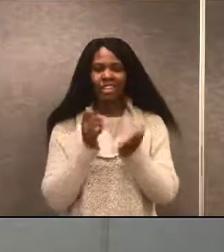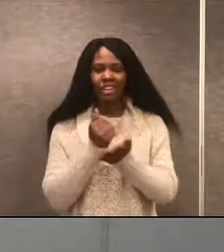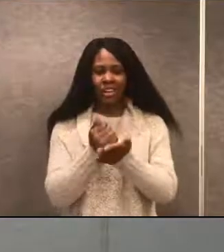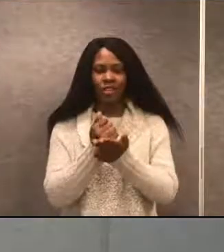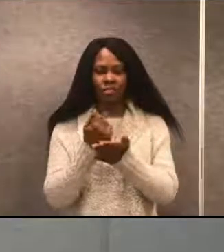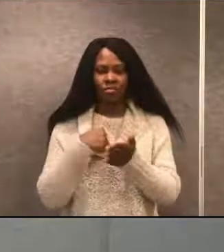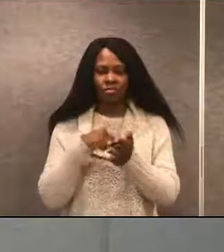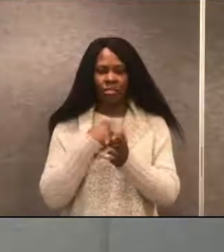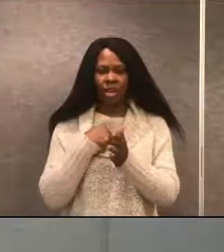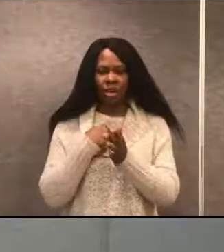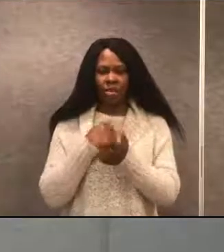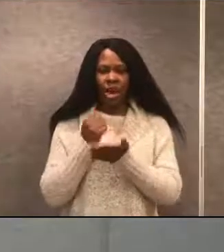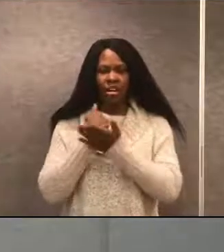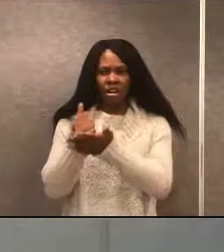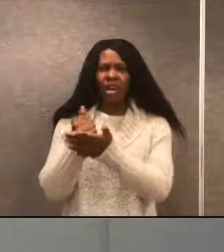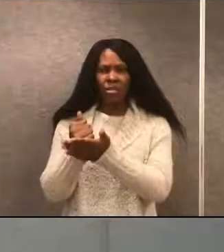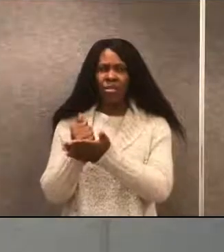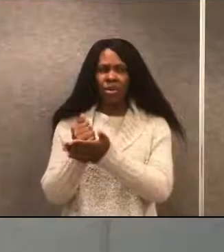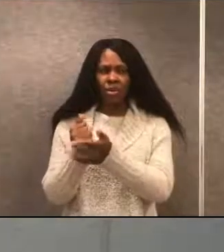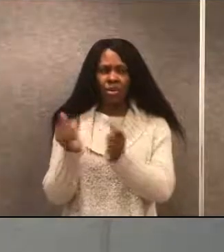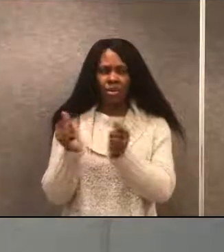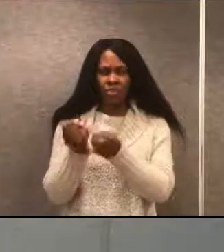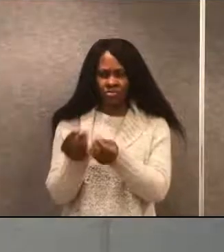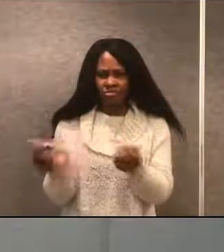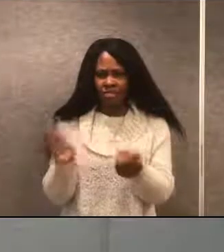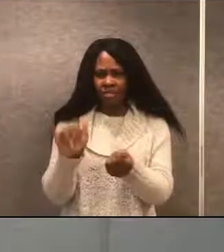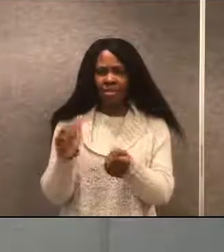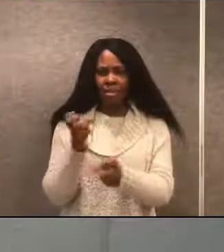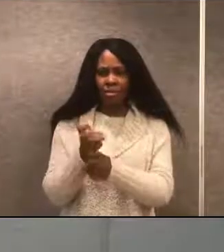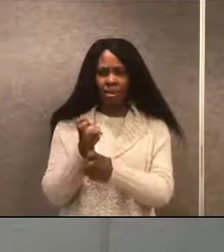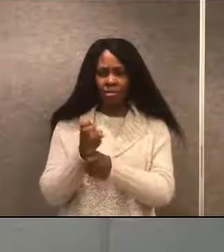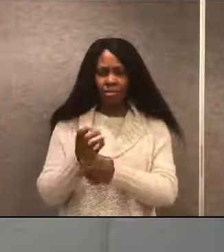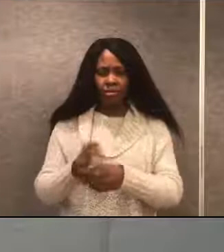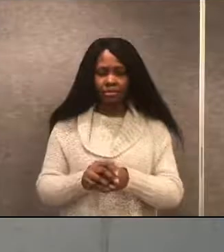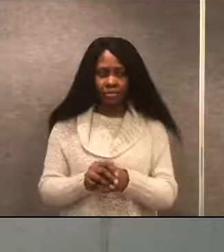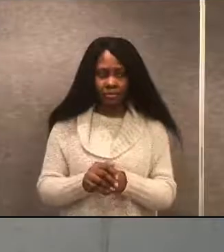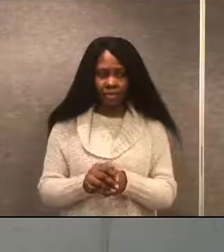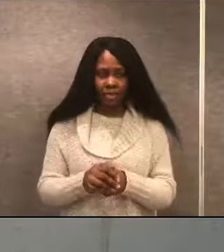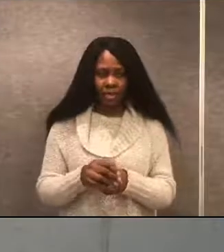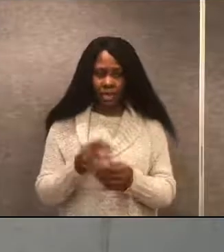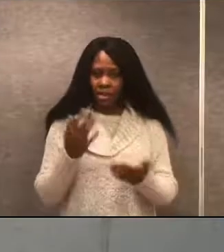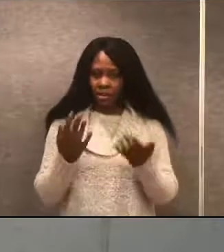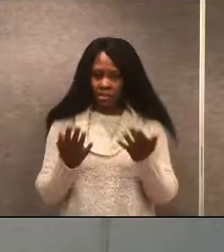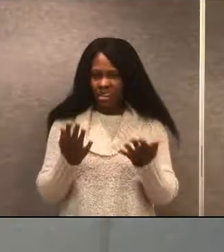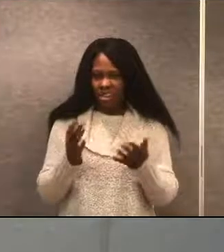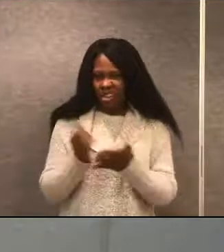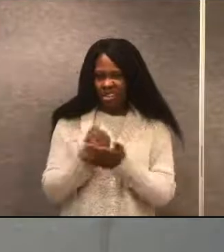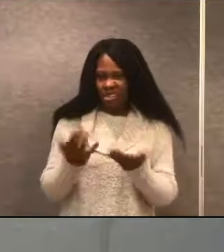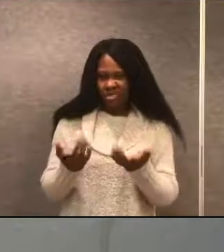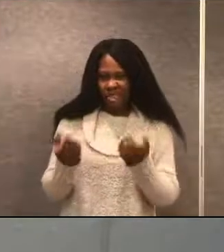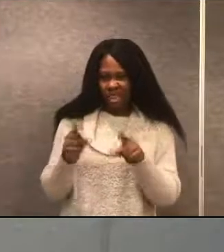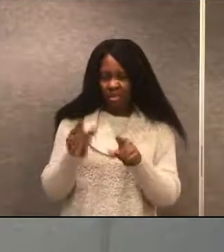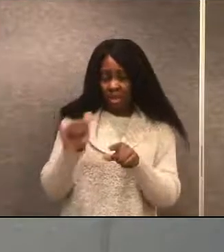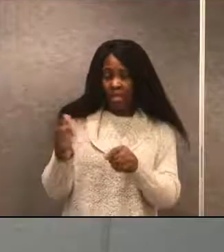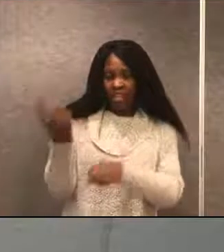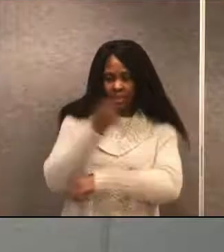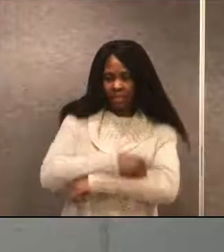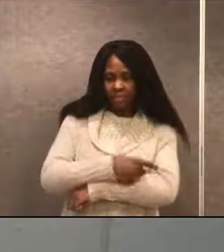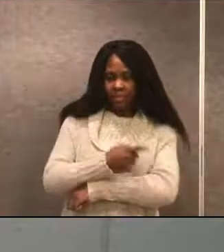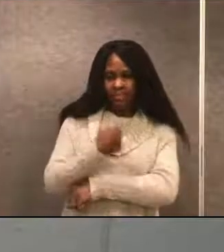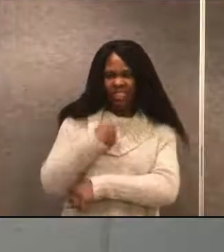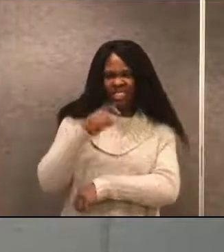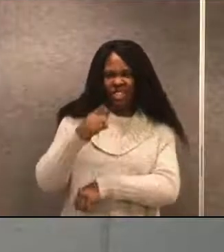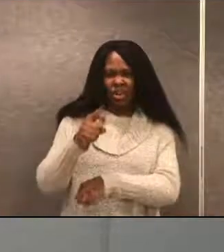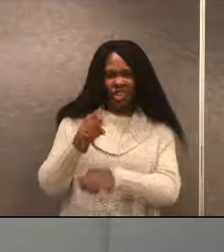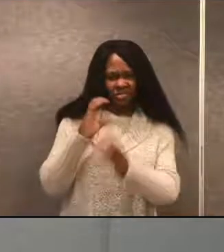problem. Because it's school specific, and it could have been something with that school that day. If it was upgrading, it could have been offline a little bit that day. I would just have to follow up. If that